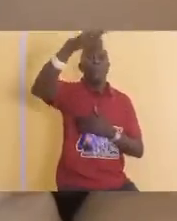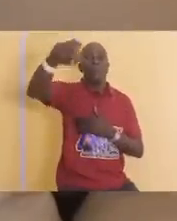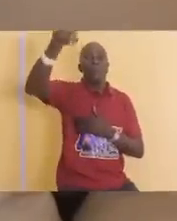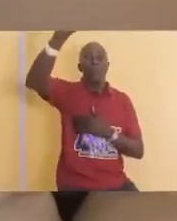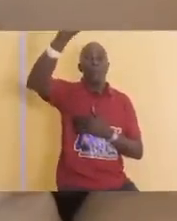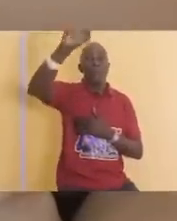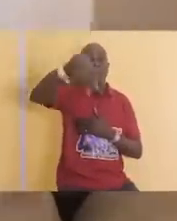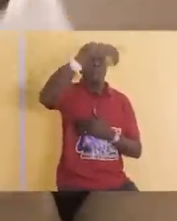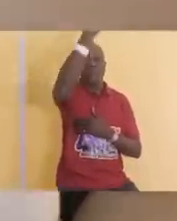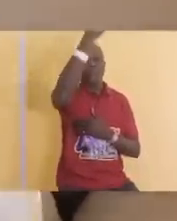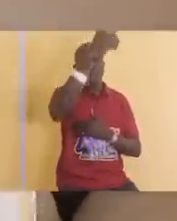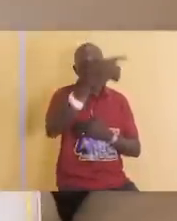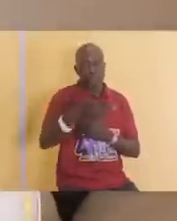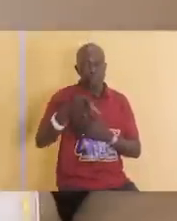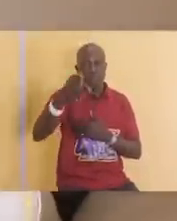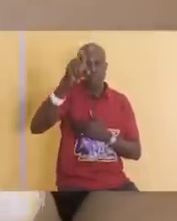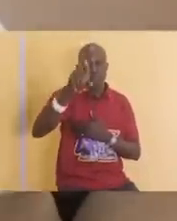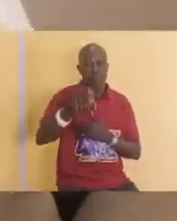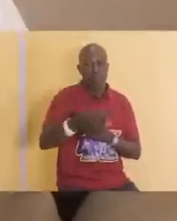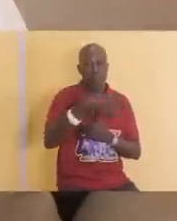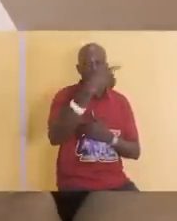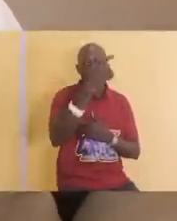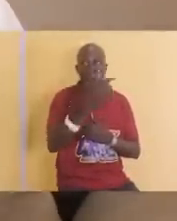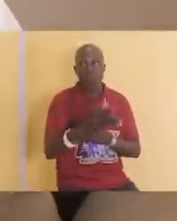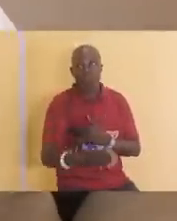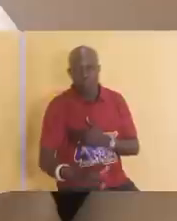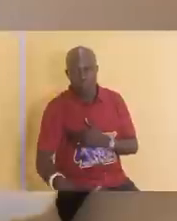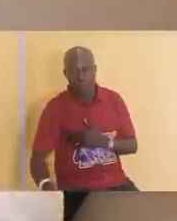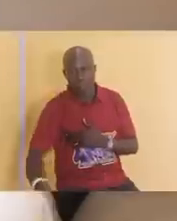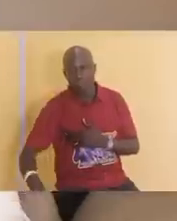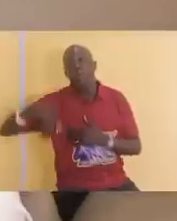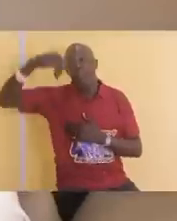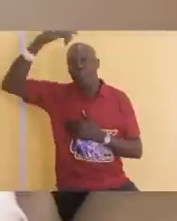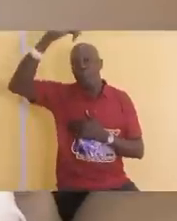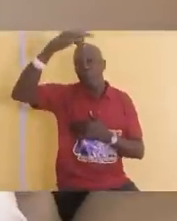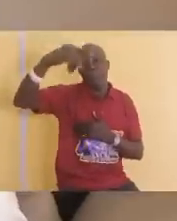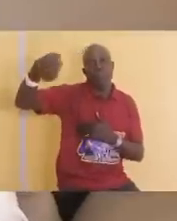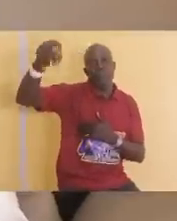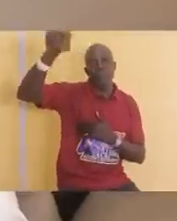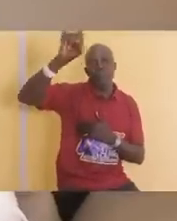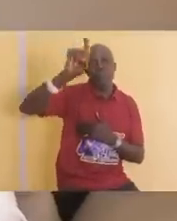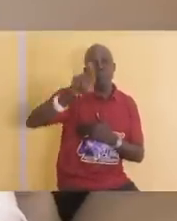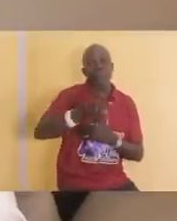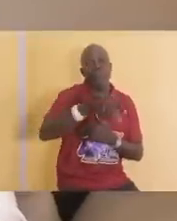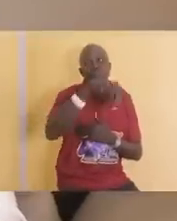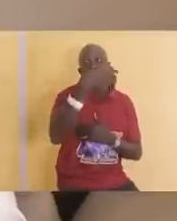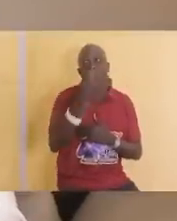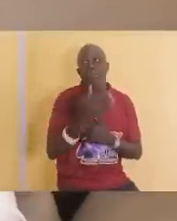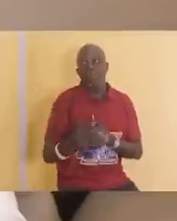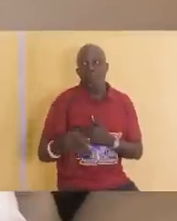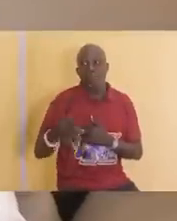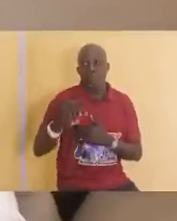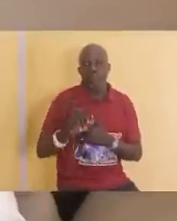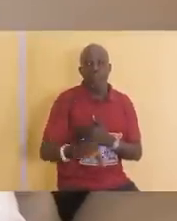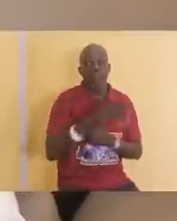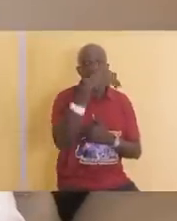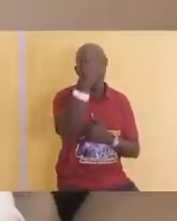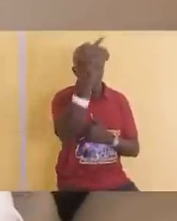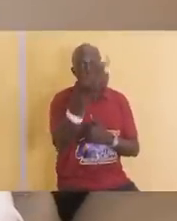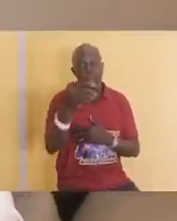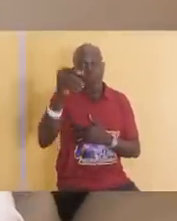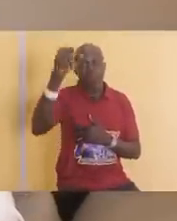amofare Jesu, ki ma woju e, ki ma kore